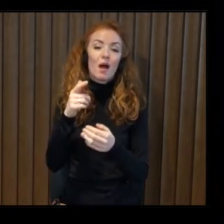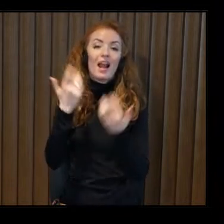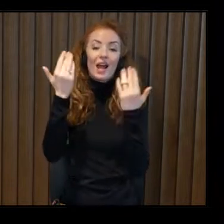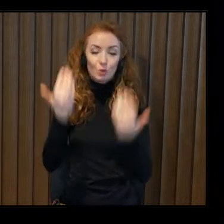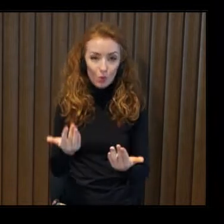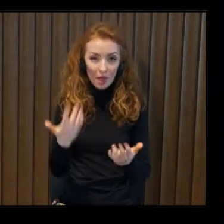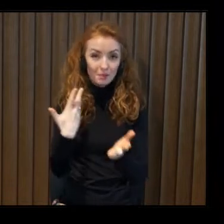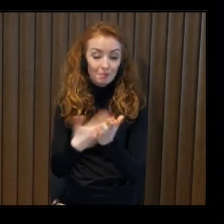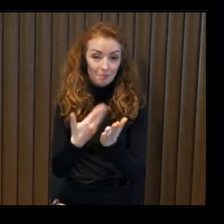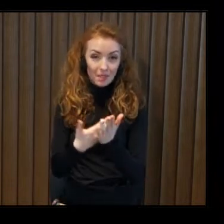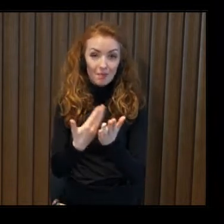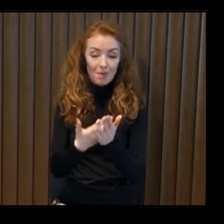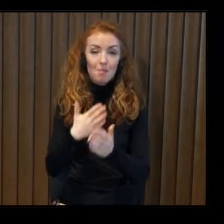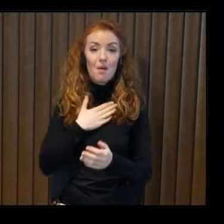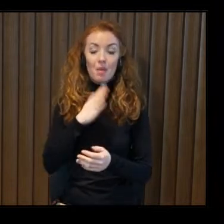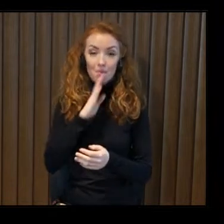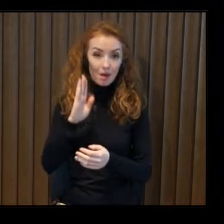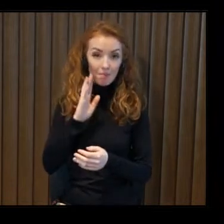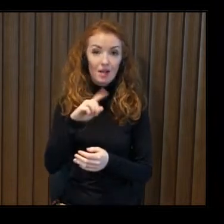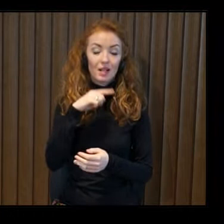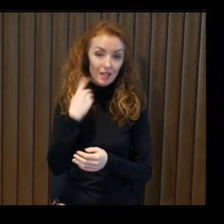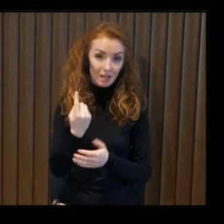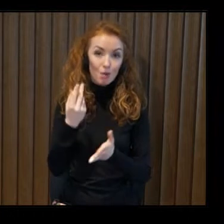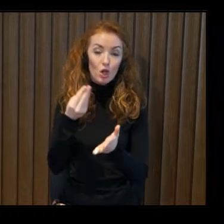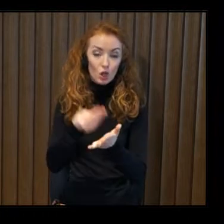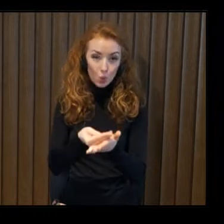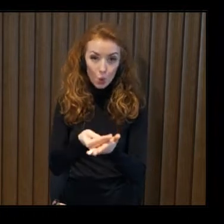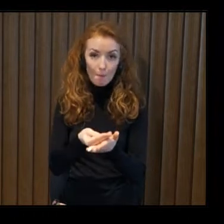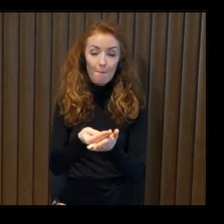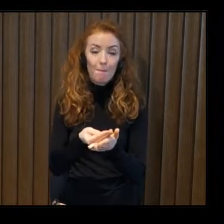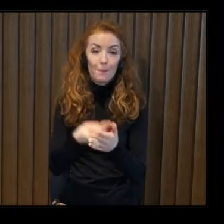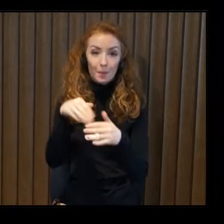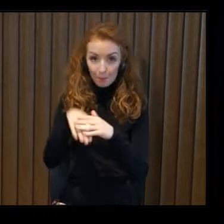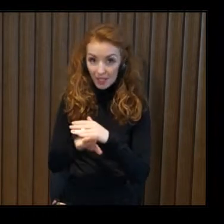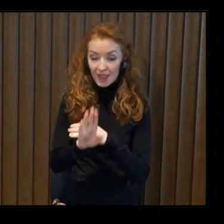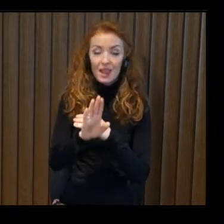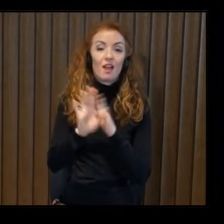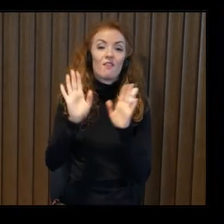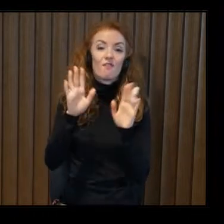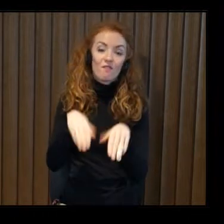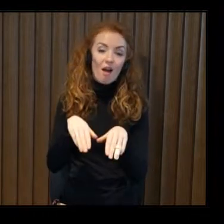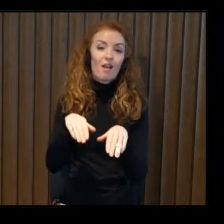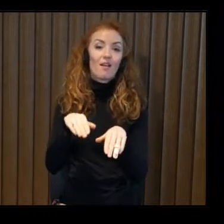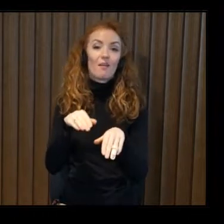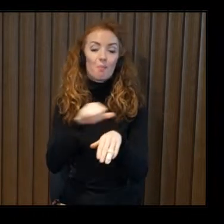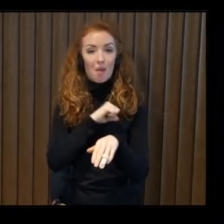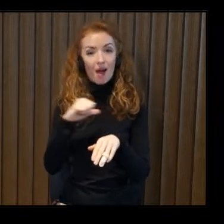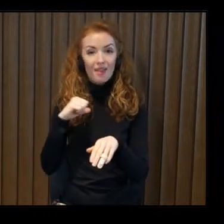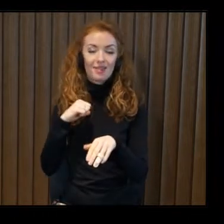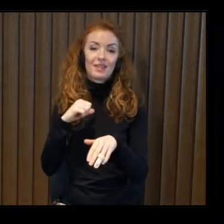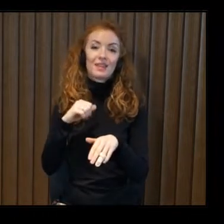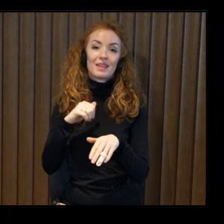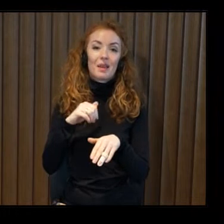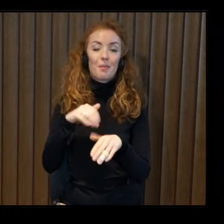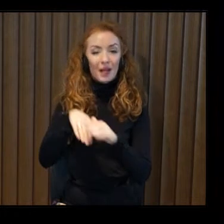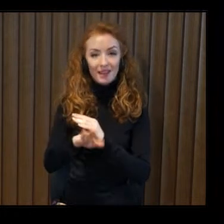color printer so that she could print out pictures of her grandchildren and put them up on her refrigerator. And this was something that she really enjoys doing